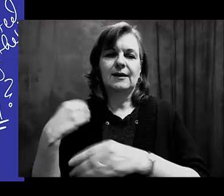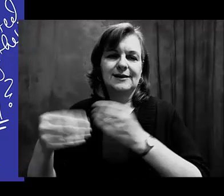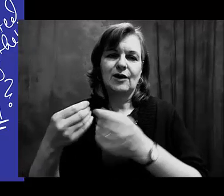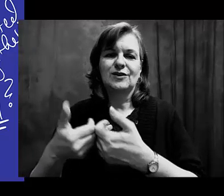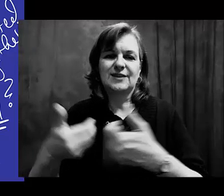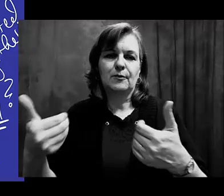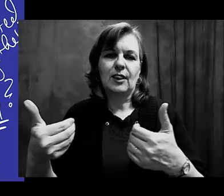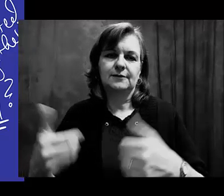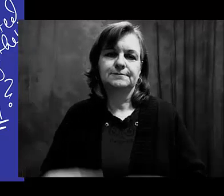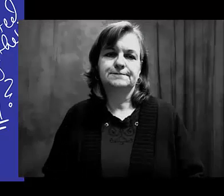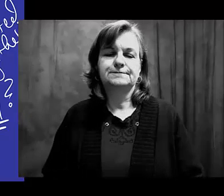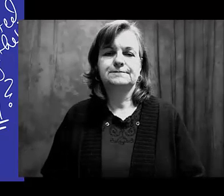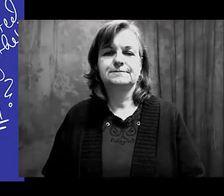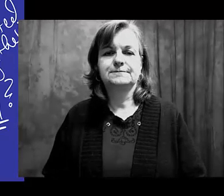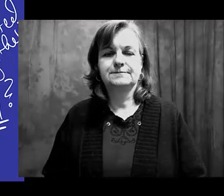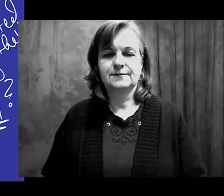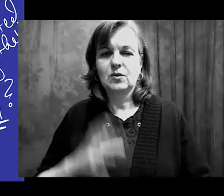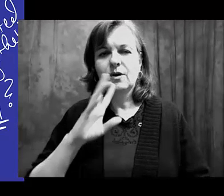go.